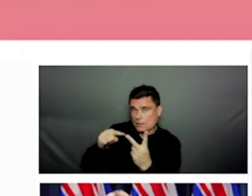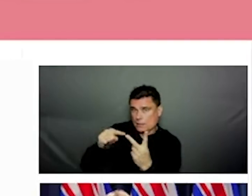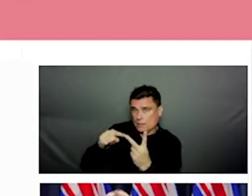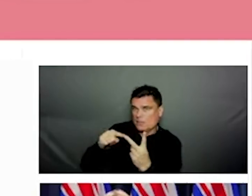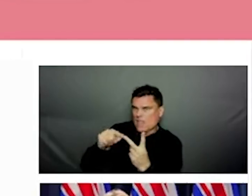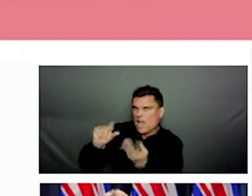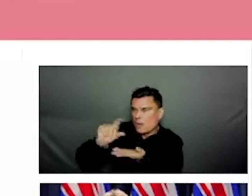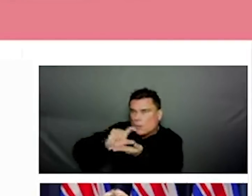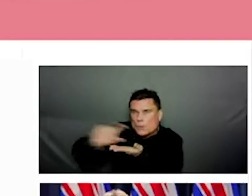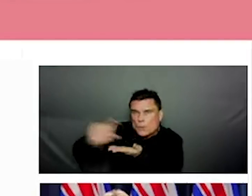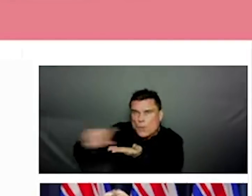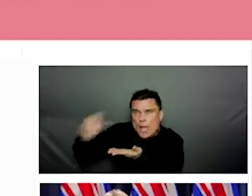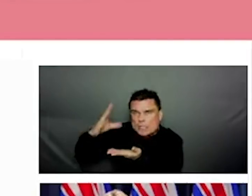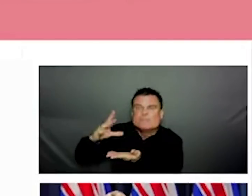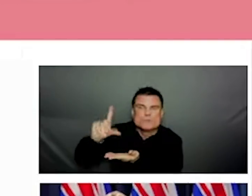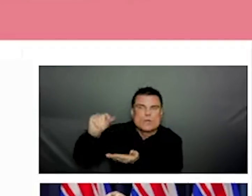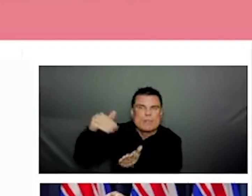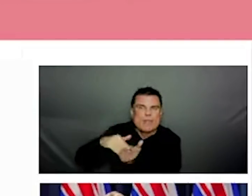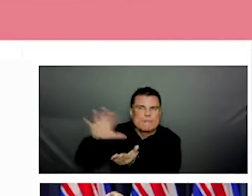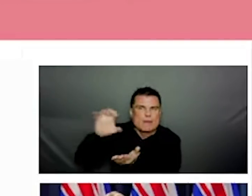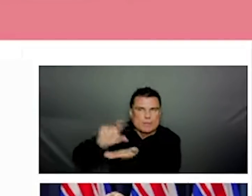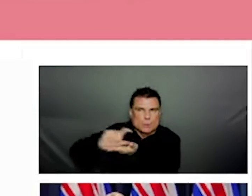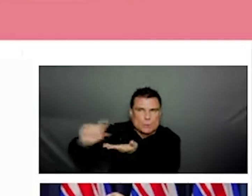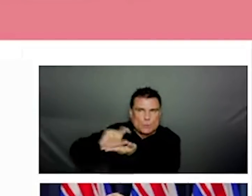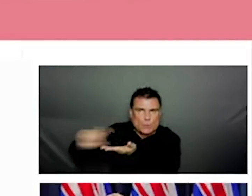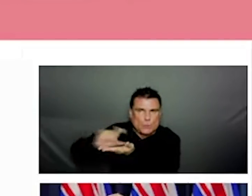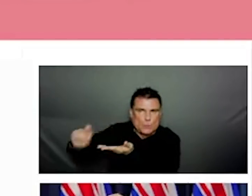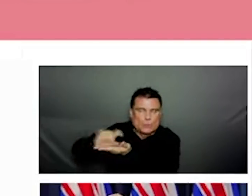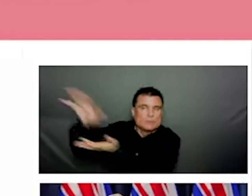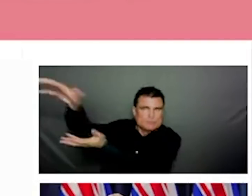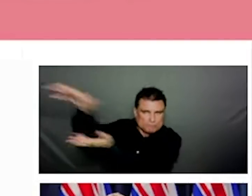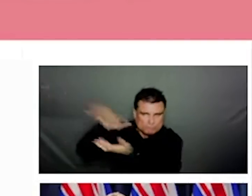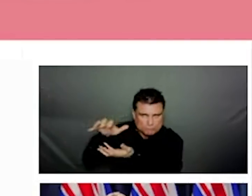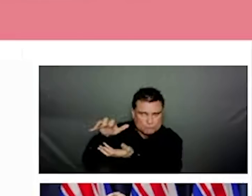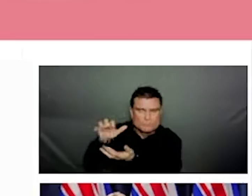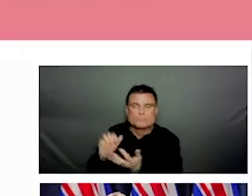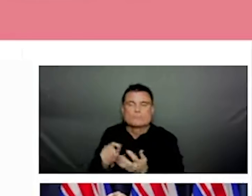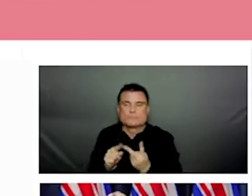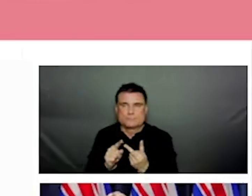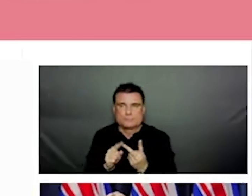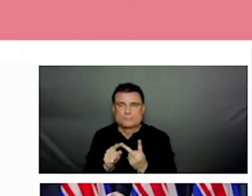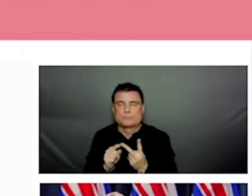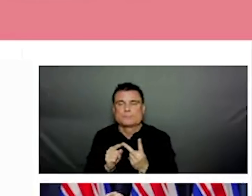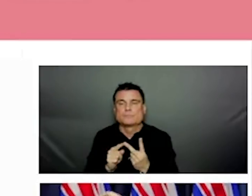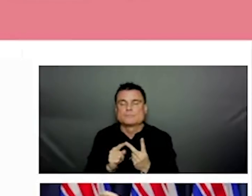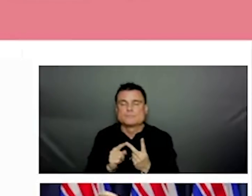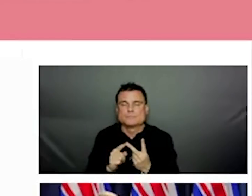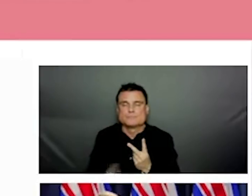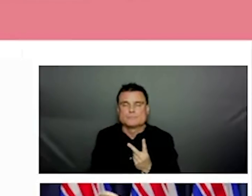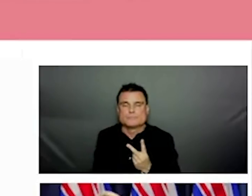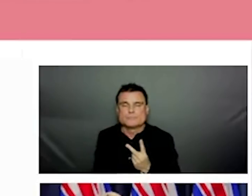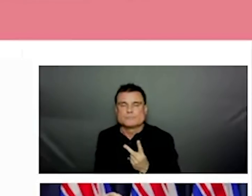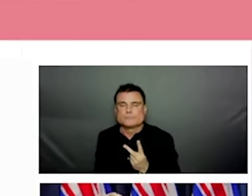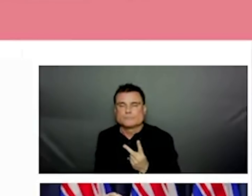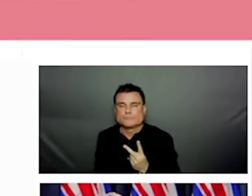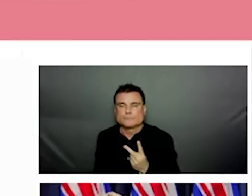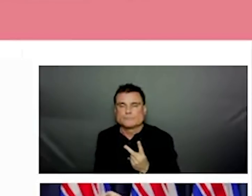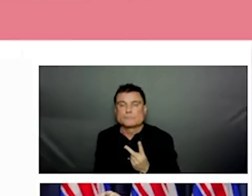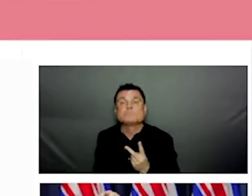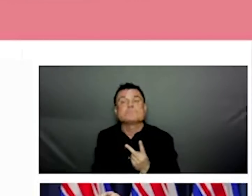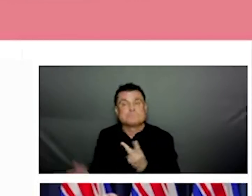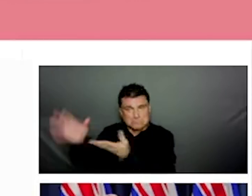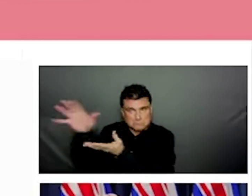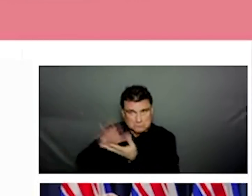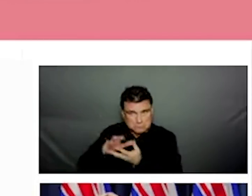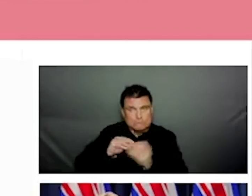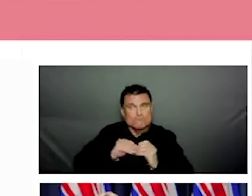did receive some on the 28th and through to the 31st. And again, it was received in all health authorities, and